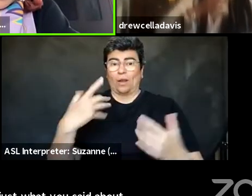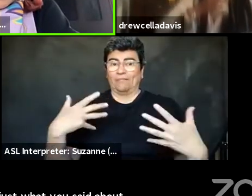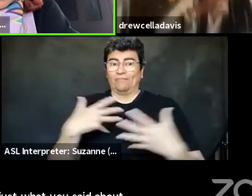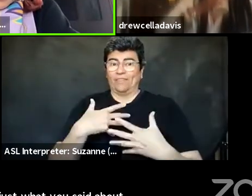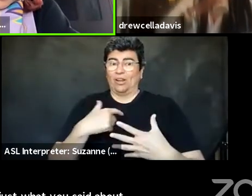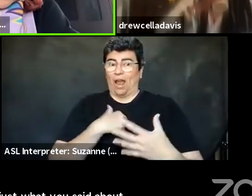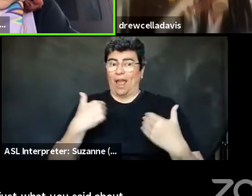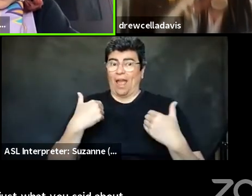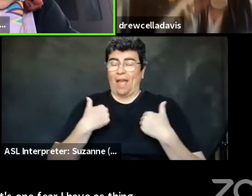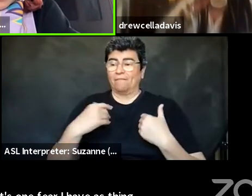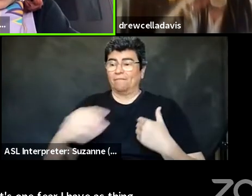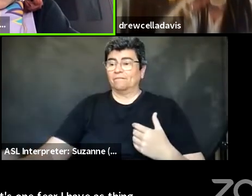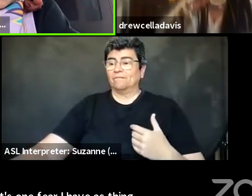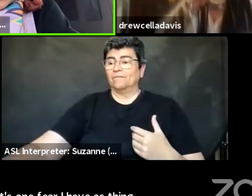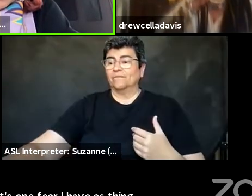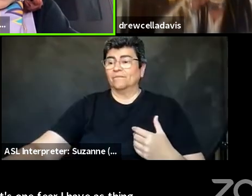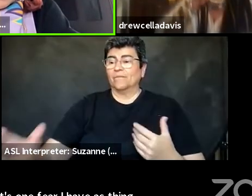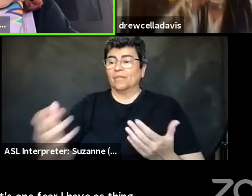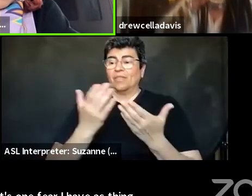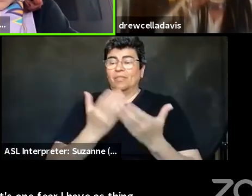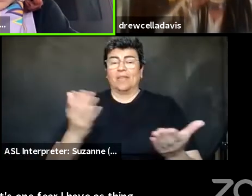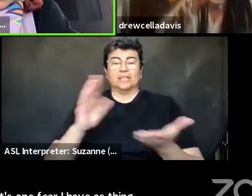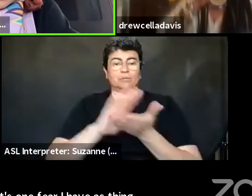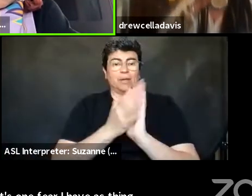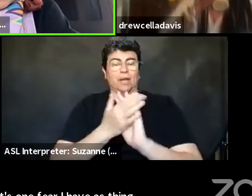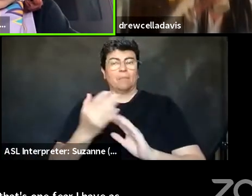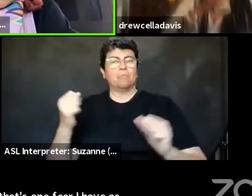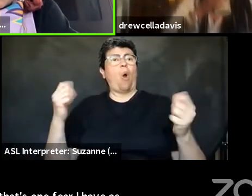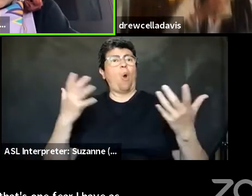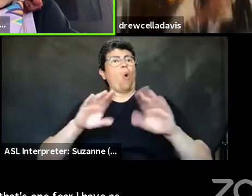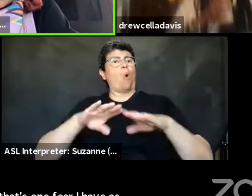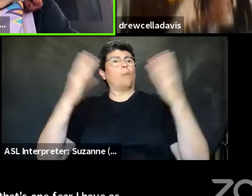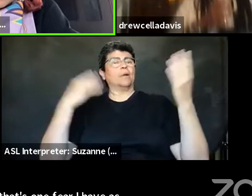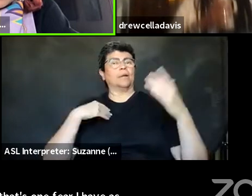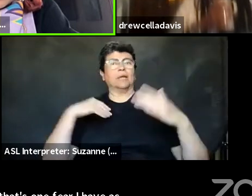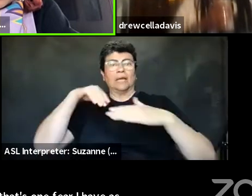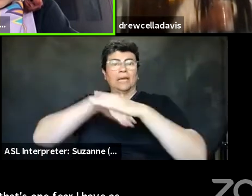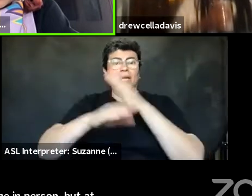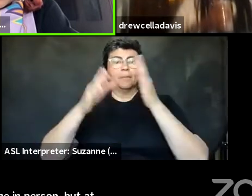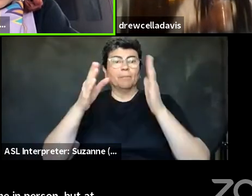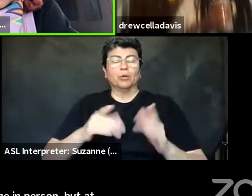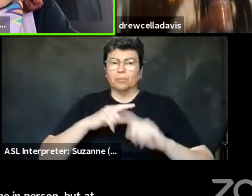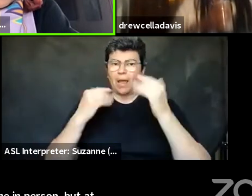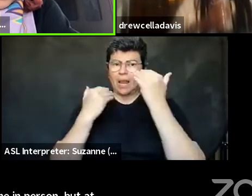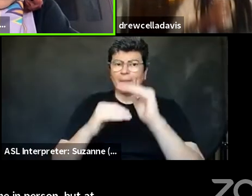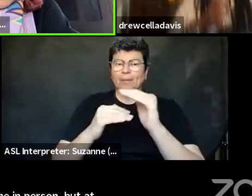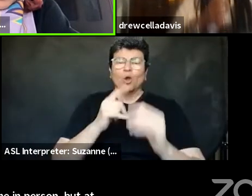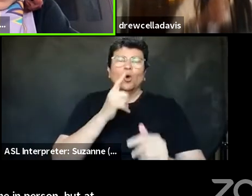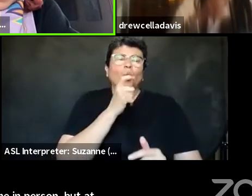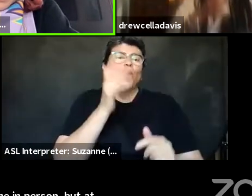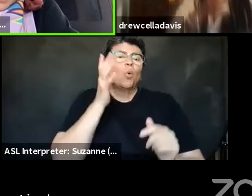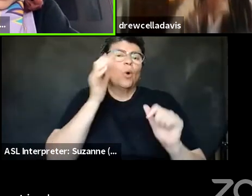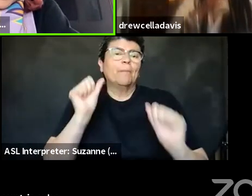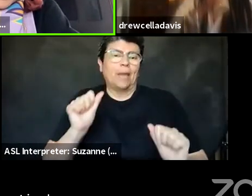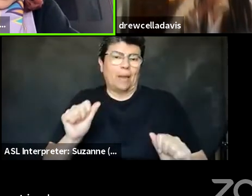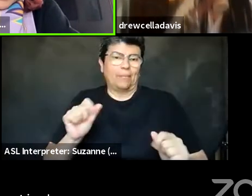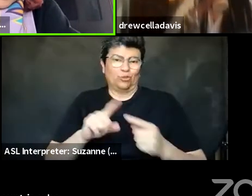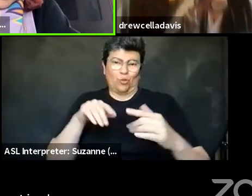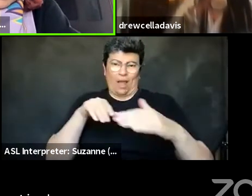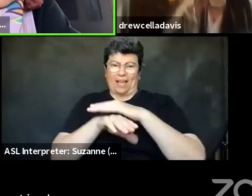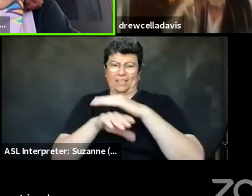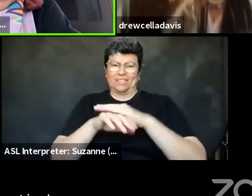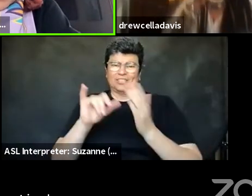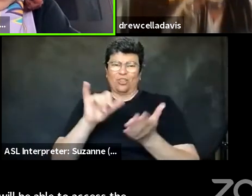as things start to become in person, but at a limited amount, is who will be able to access